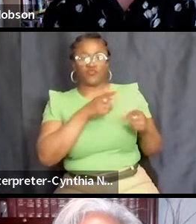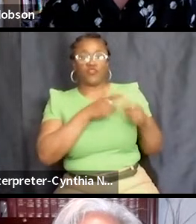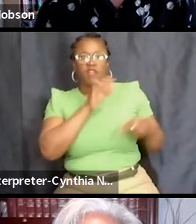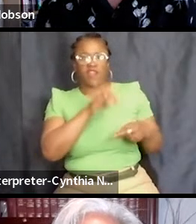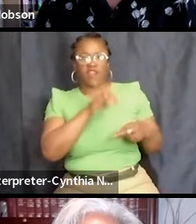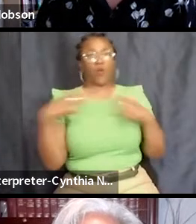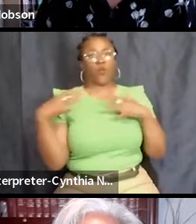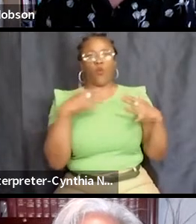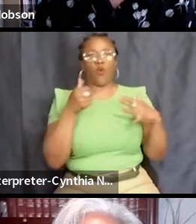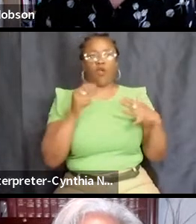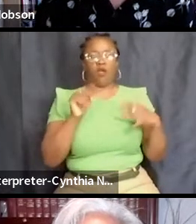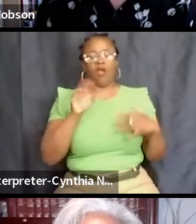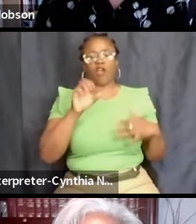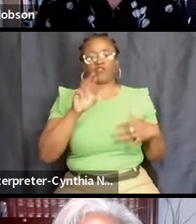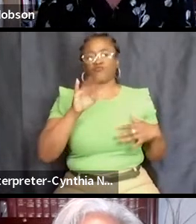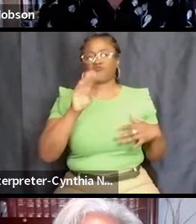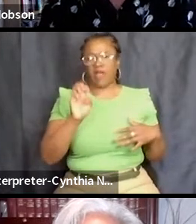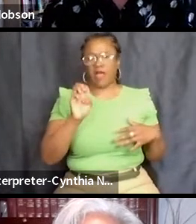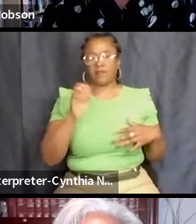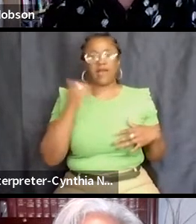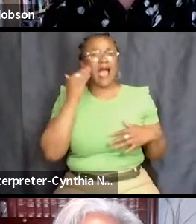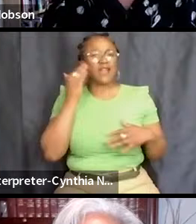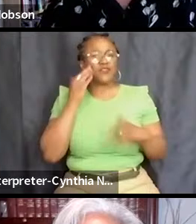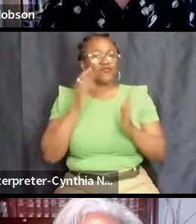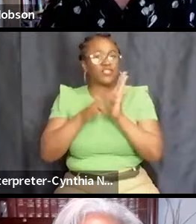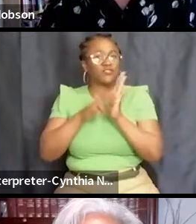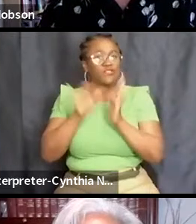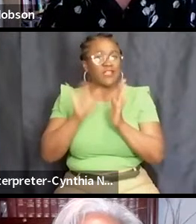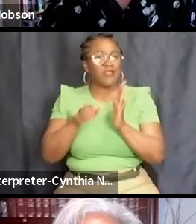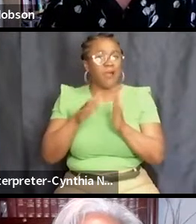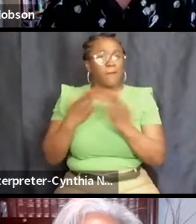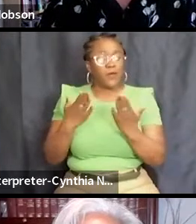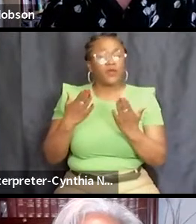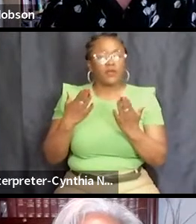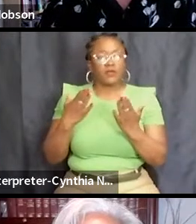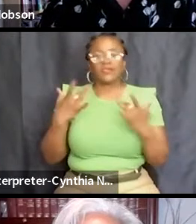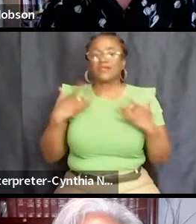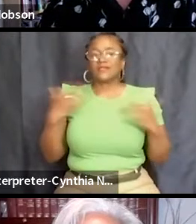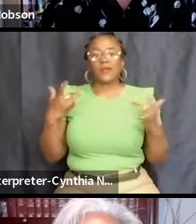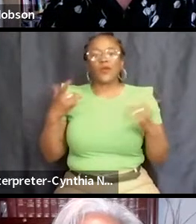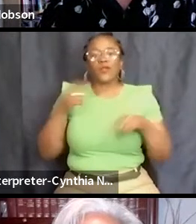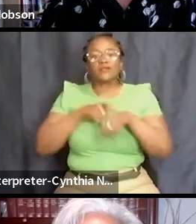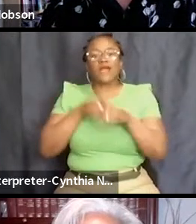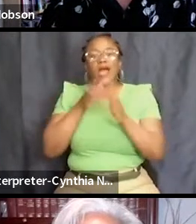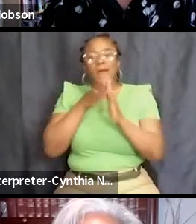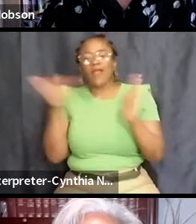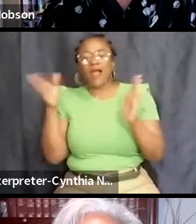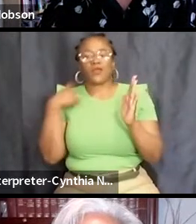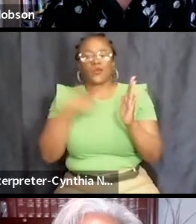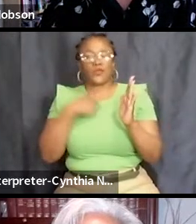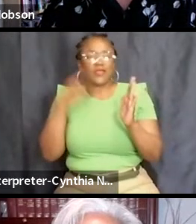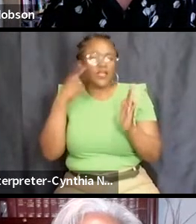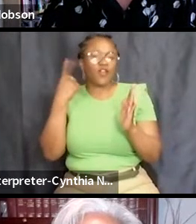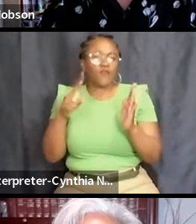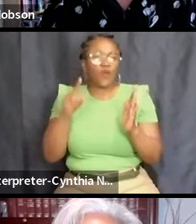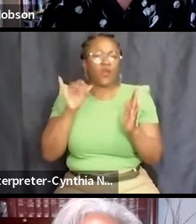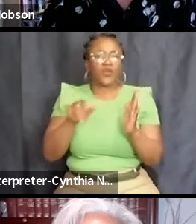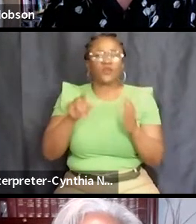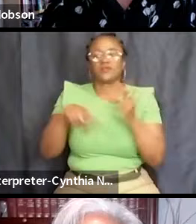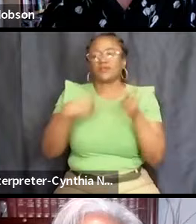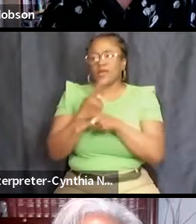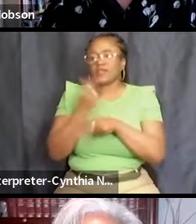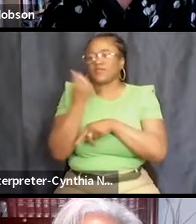1965. And I knew in doing the research for that book that the typical timeline that we think of for these forms of political